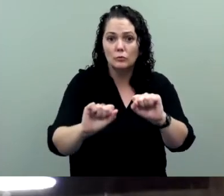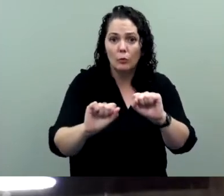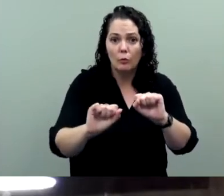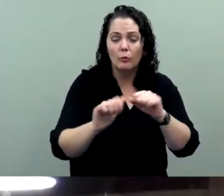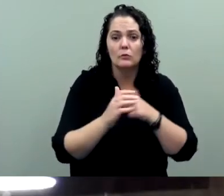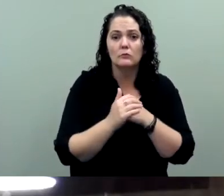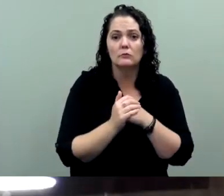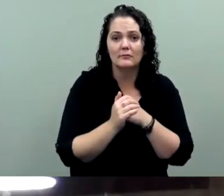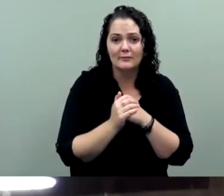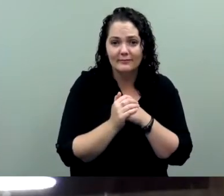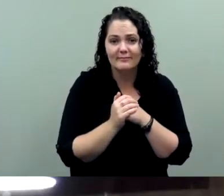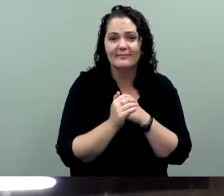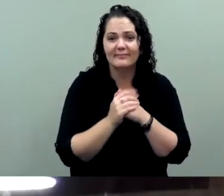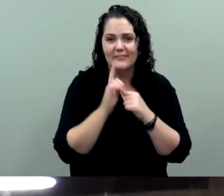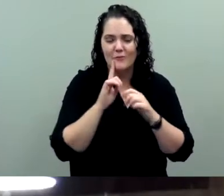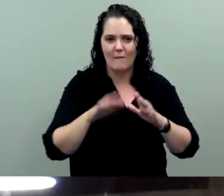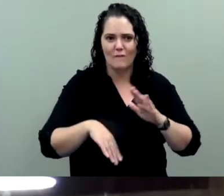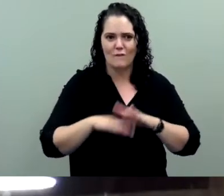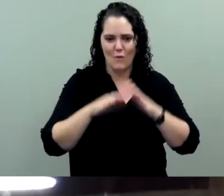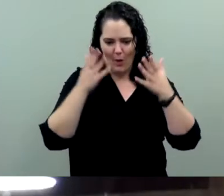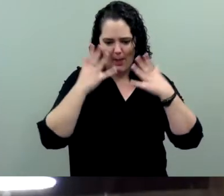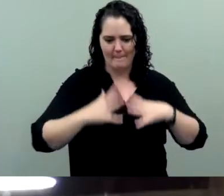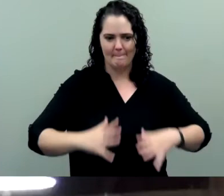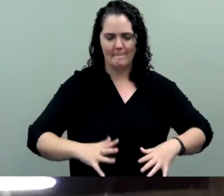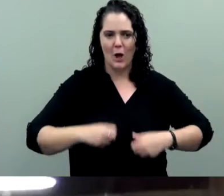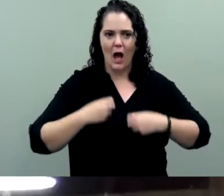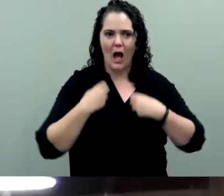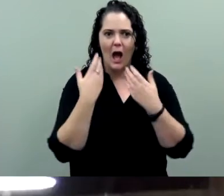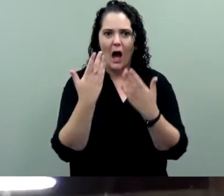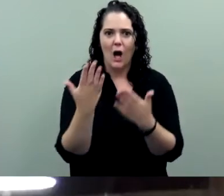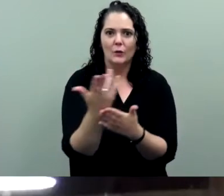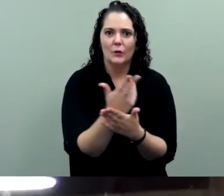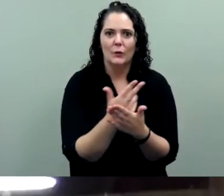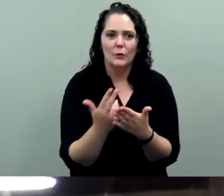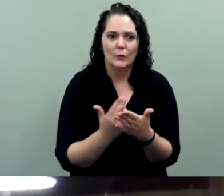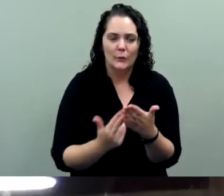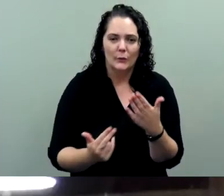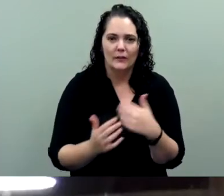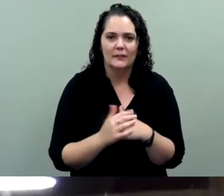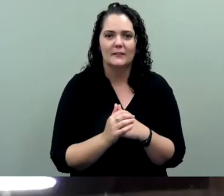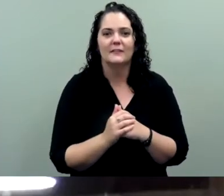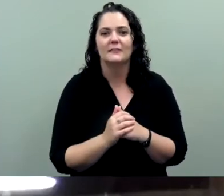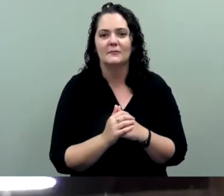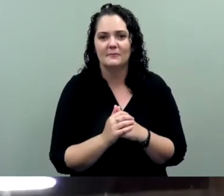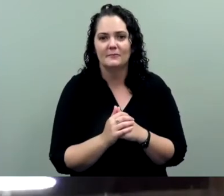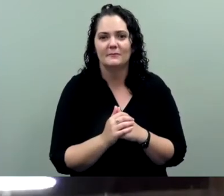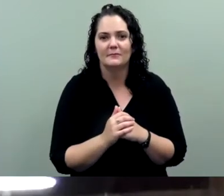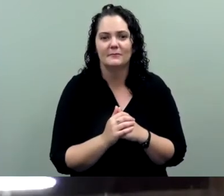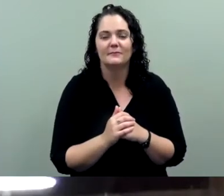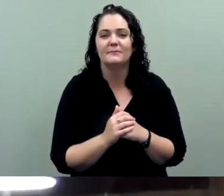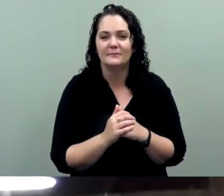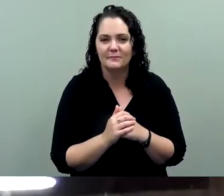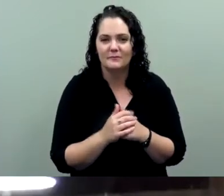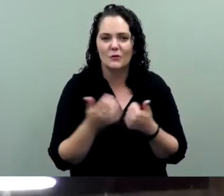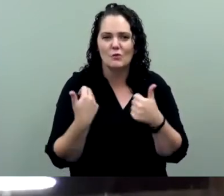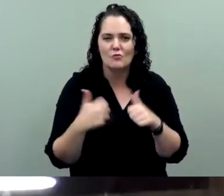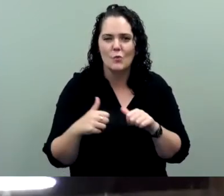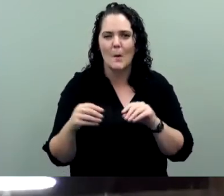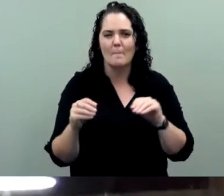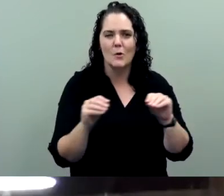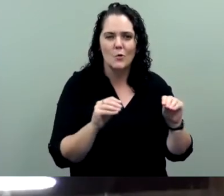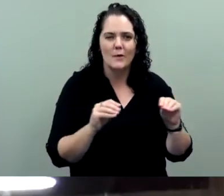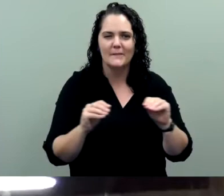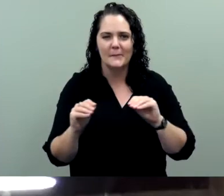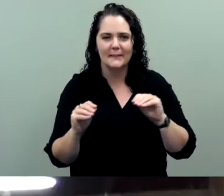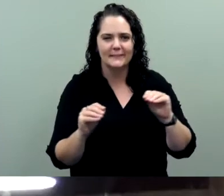we're going to translate. We're going to, with our bodies, re-embody, you know, we're going to put that corporeality back into the photograph